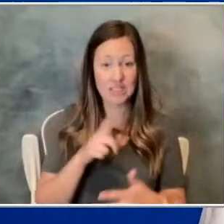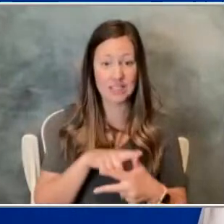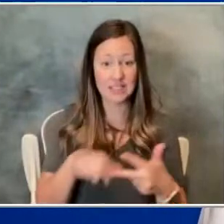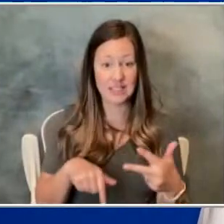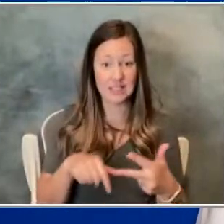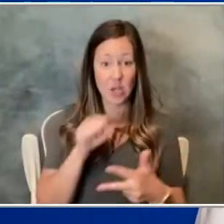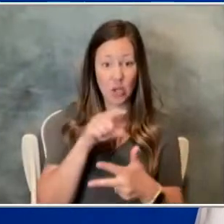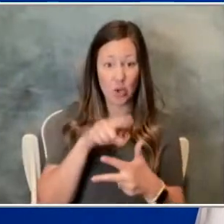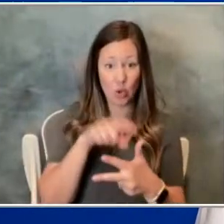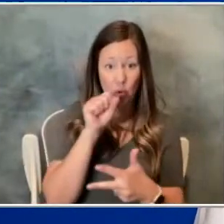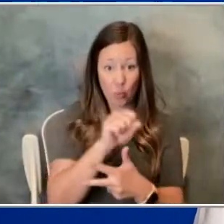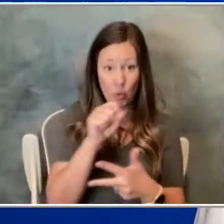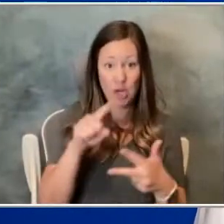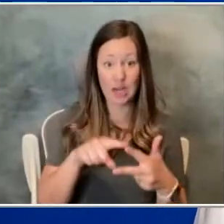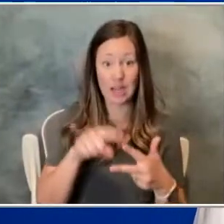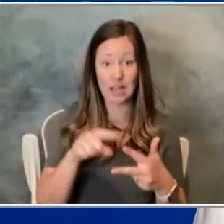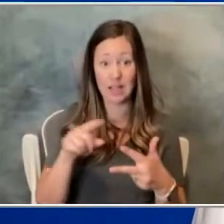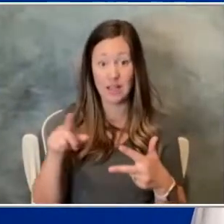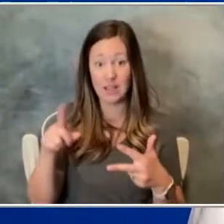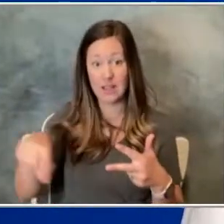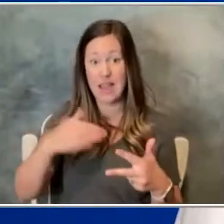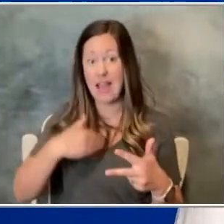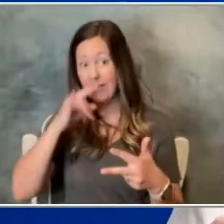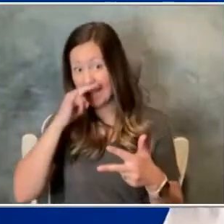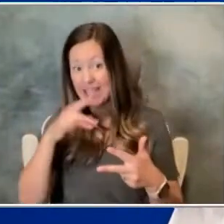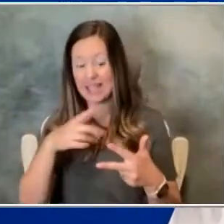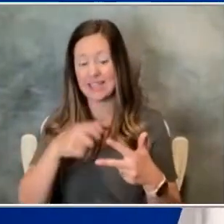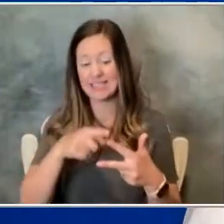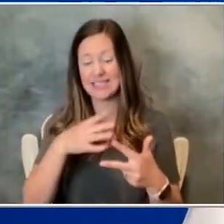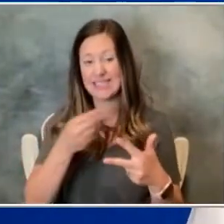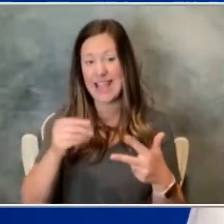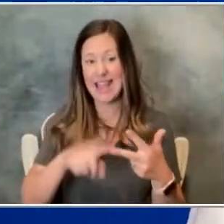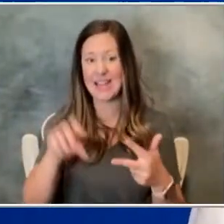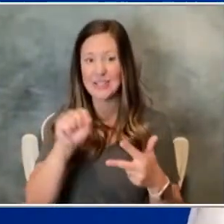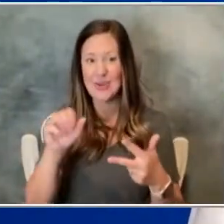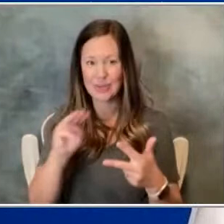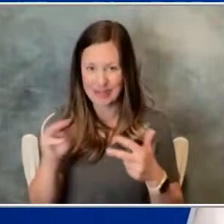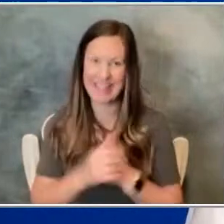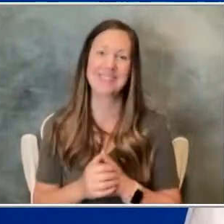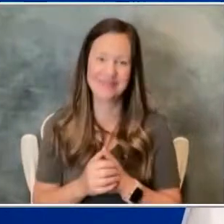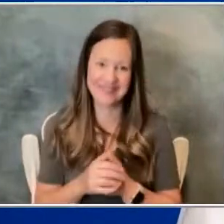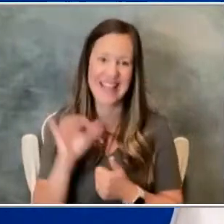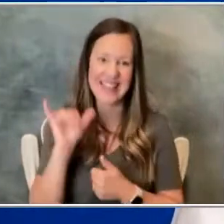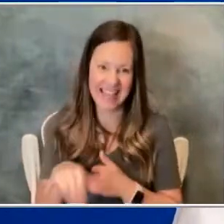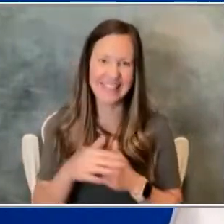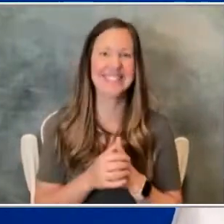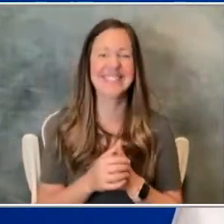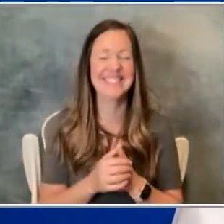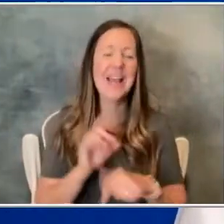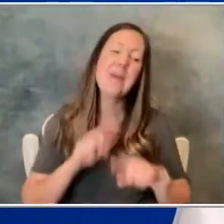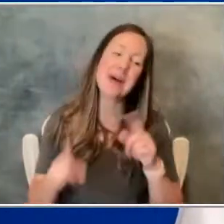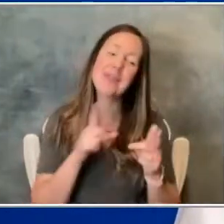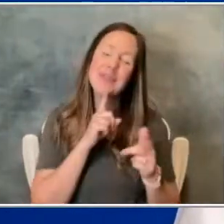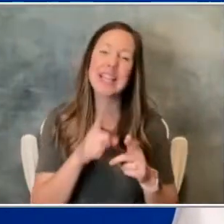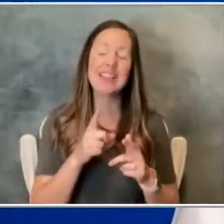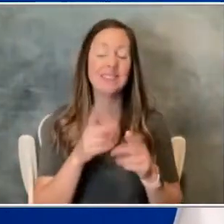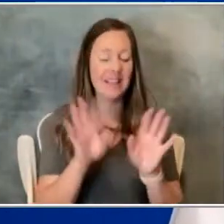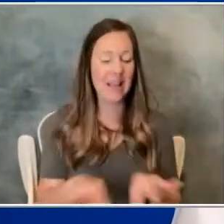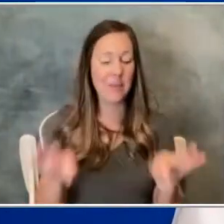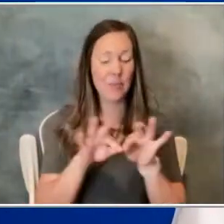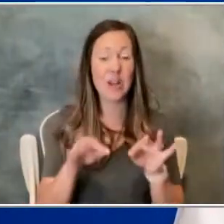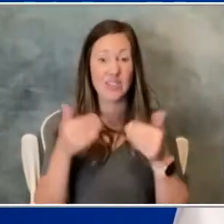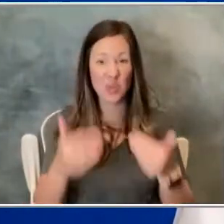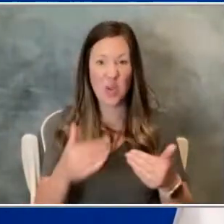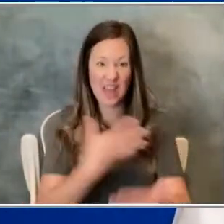work, parenthood, and social media. So you can work towards that, and that would be good. But no, it is important to go get worked up.